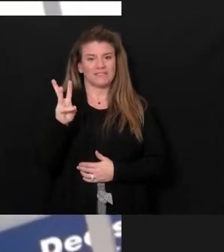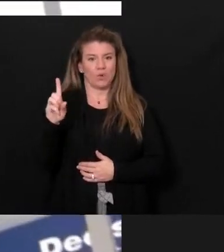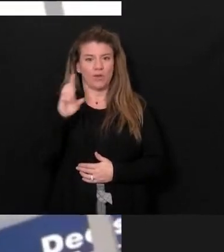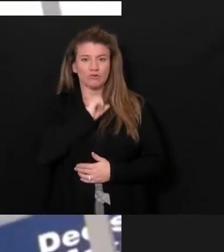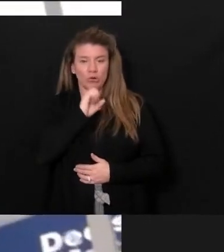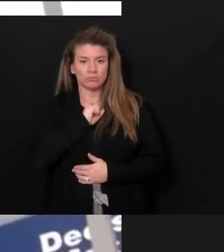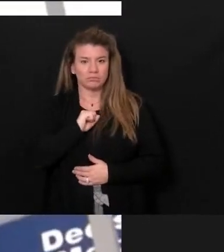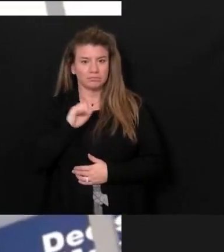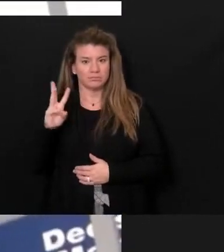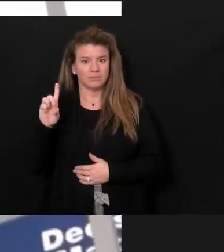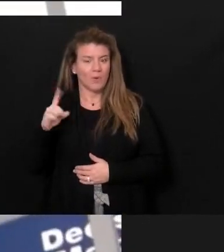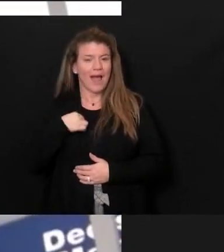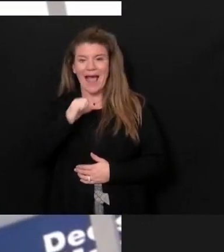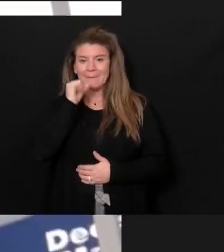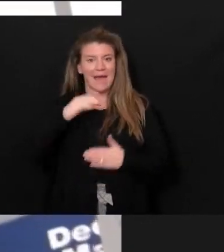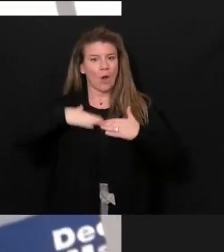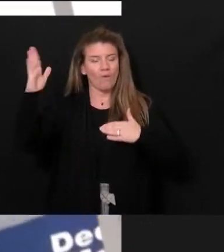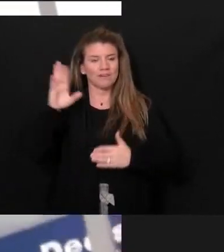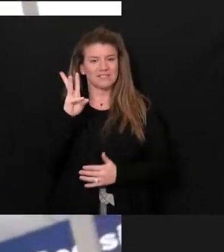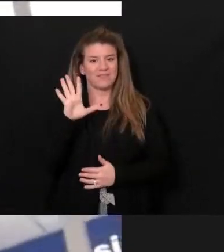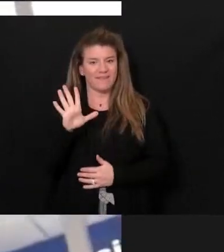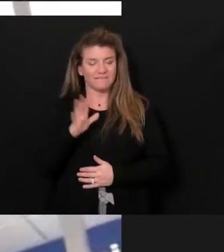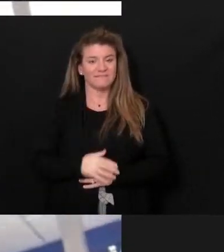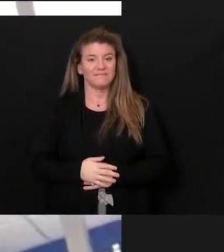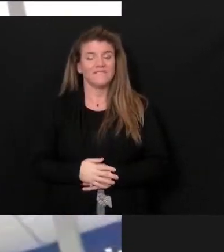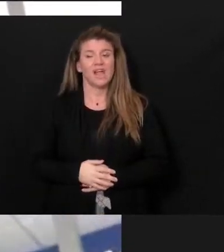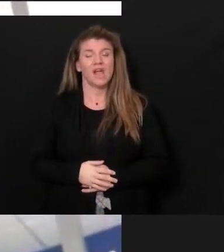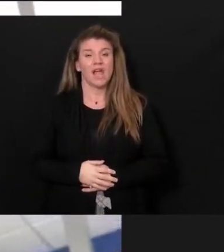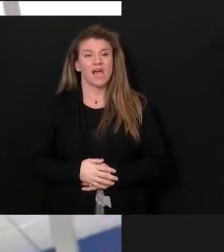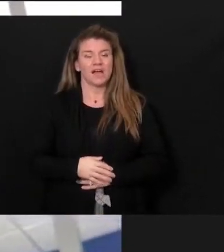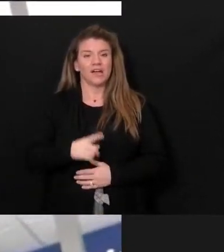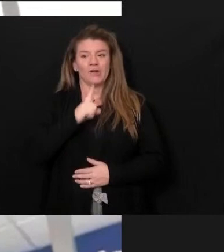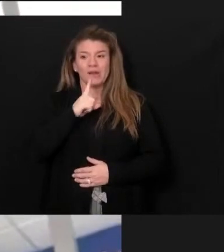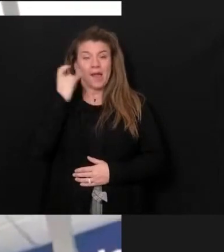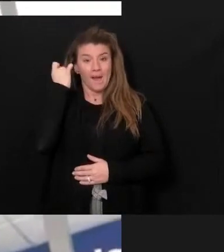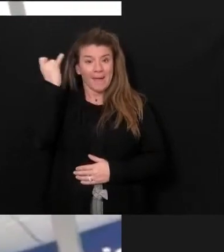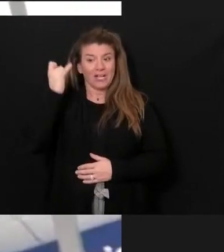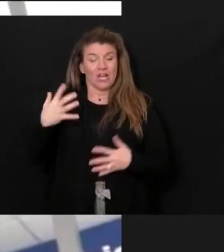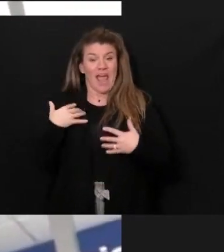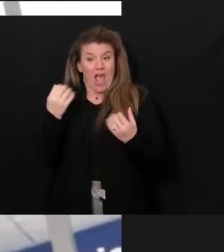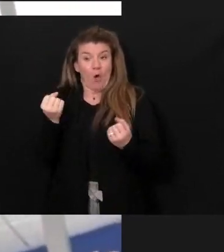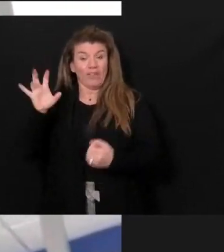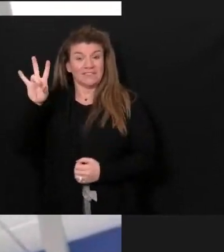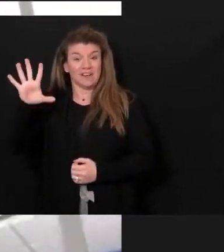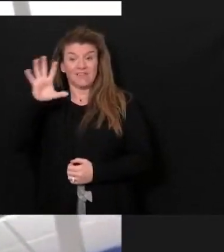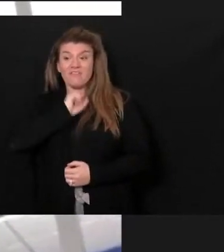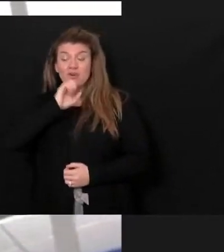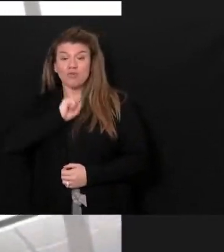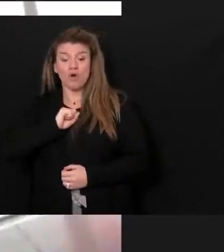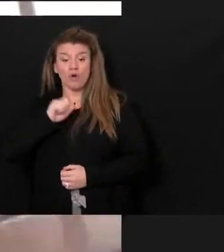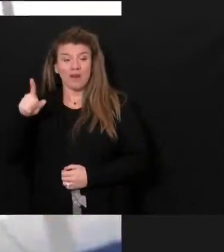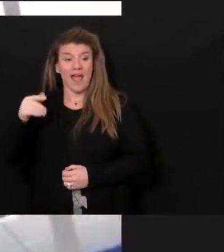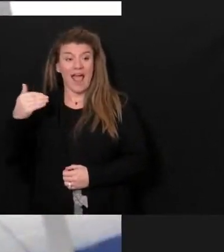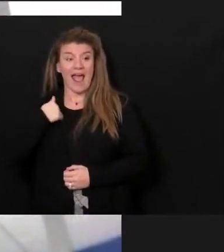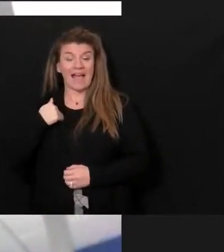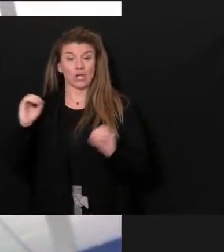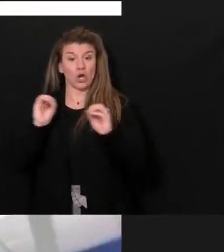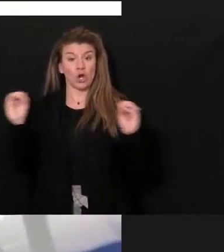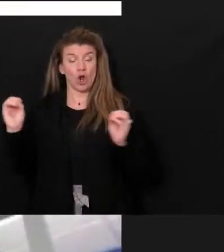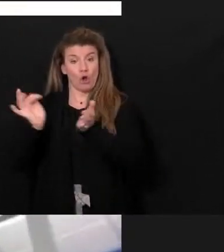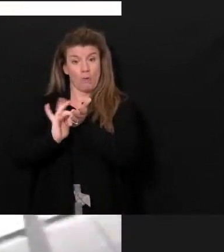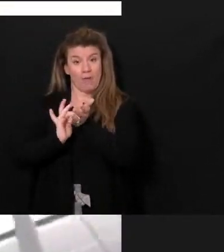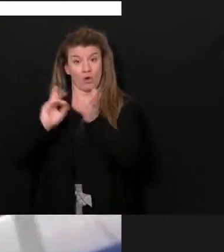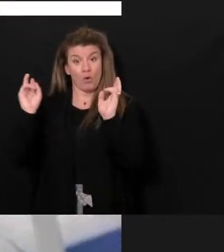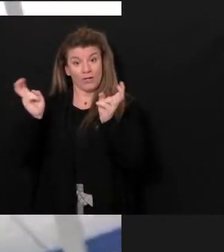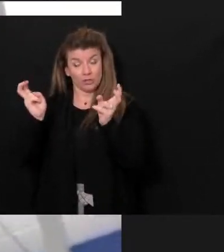old. I'm not over the age of 65. And one can imagine a healthy 75-year-old in West Virginia that has absolutely none of the medical